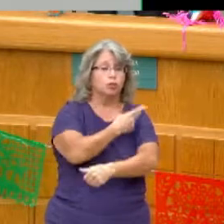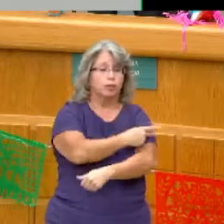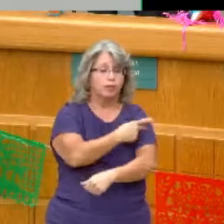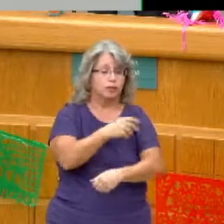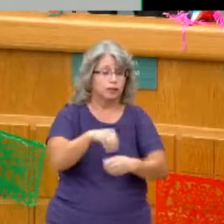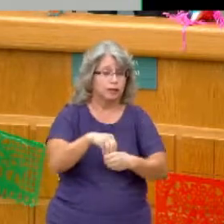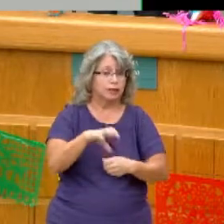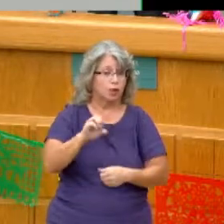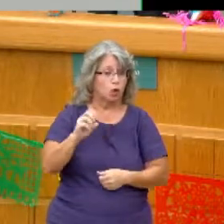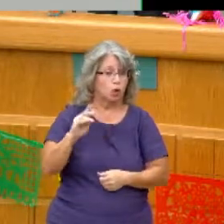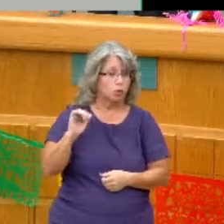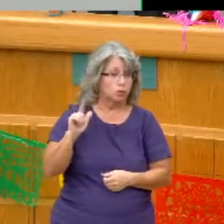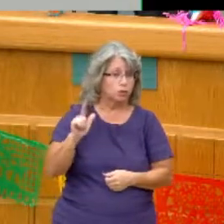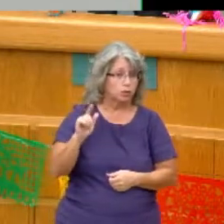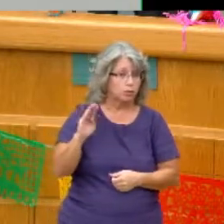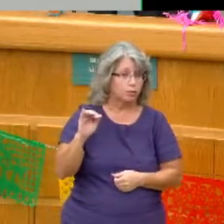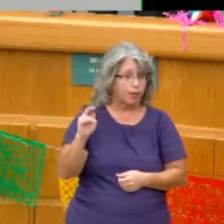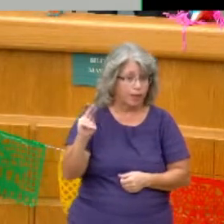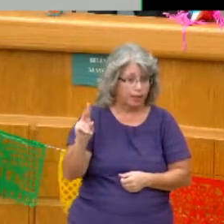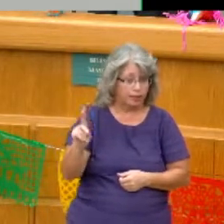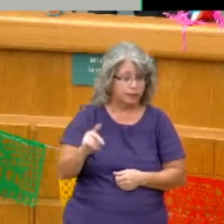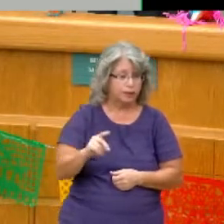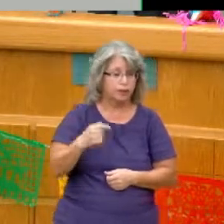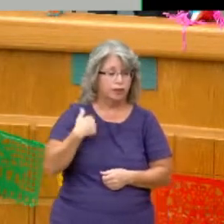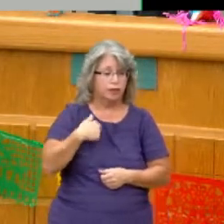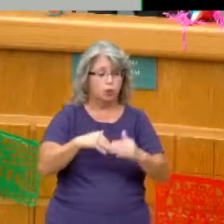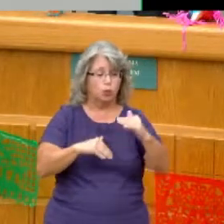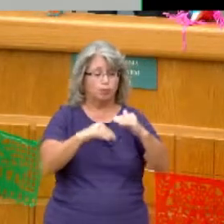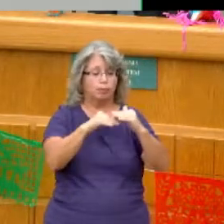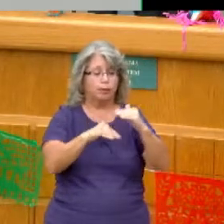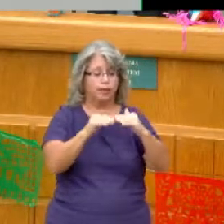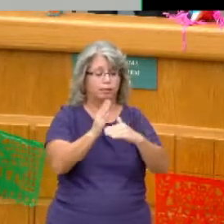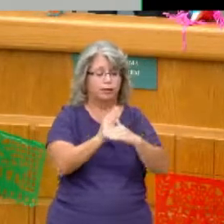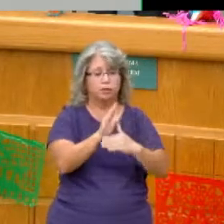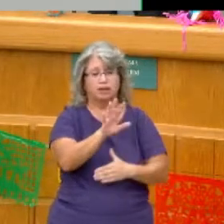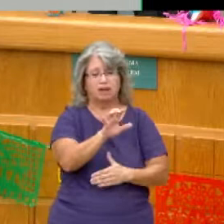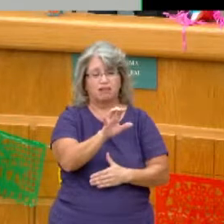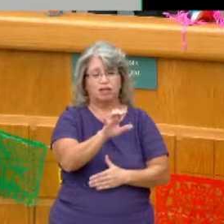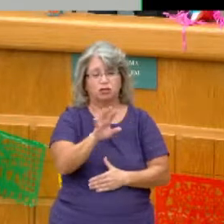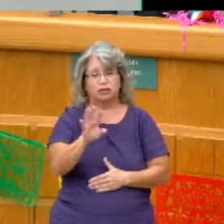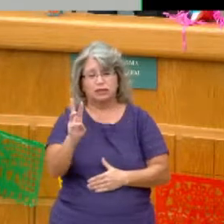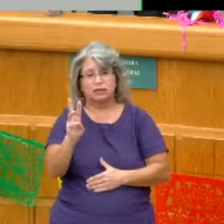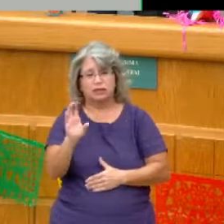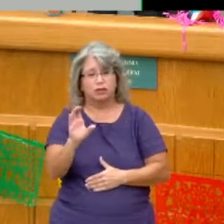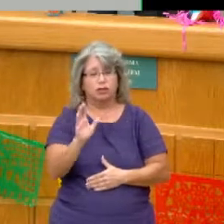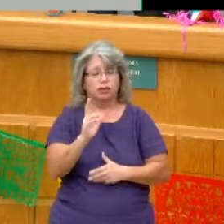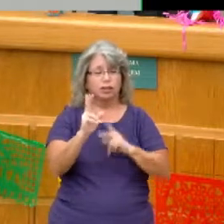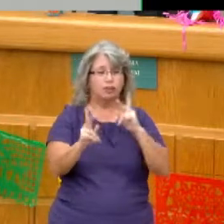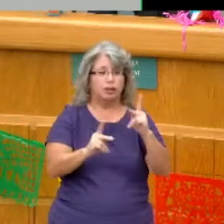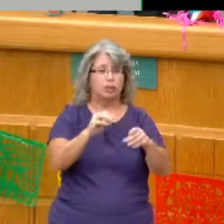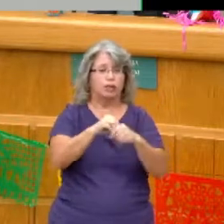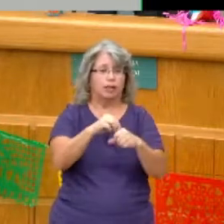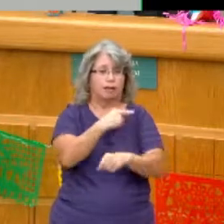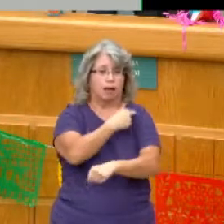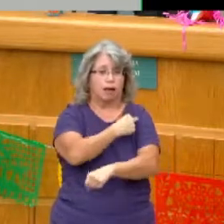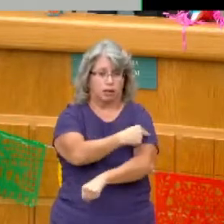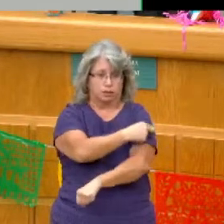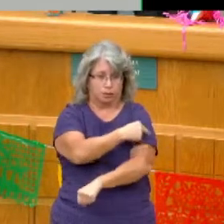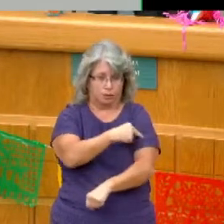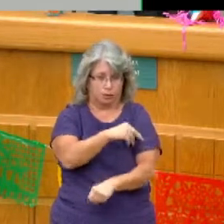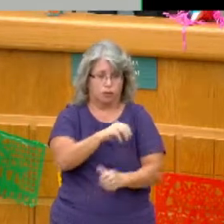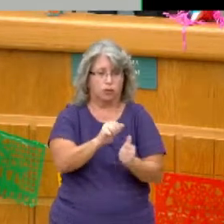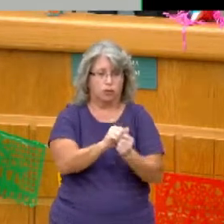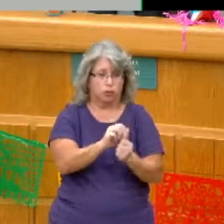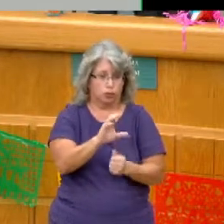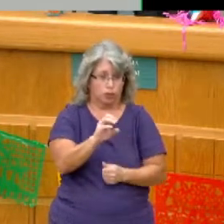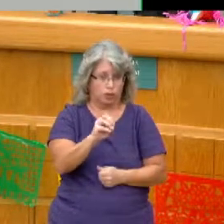at between 500 and 600 people in the hospital with COVID. This was a few weeks ago now. We're trending